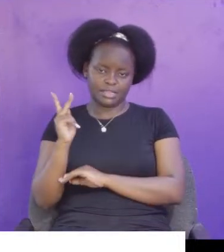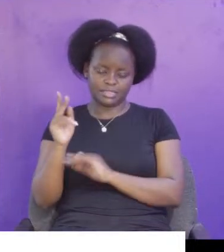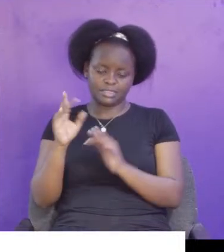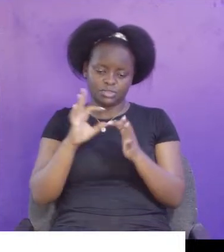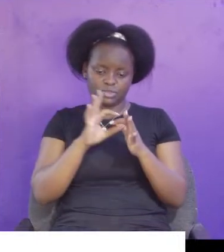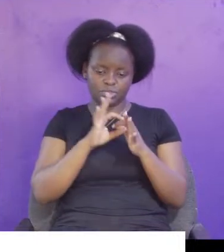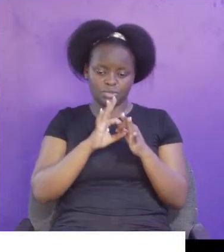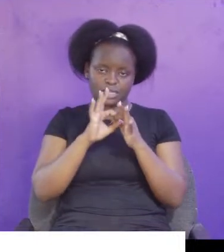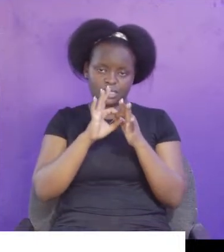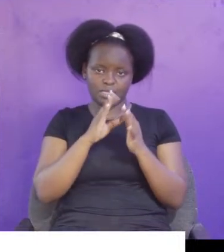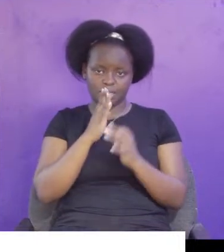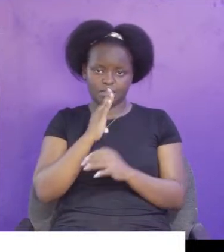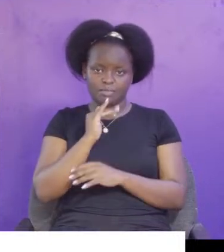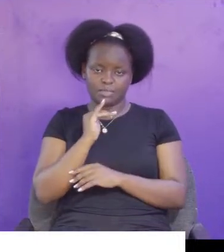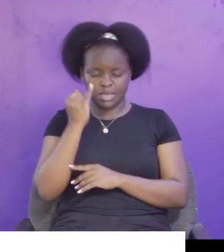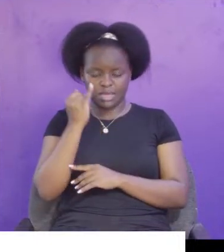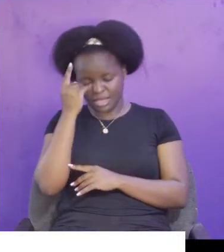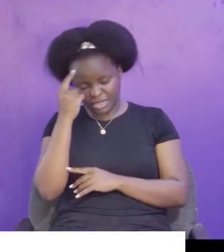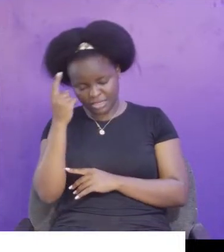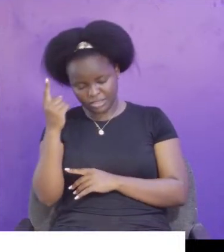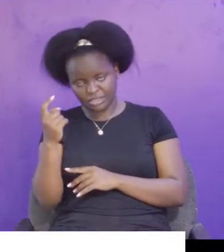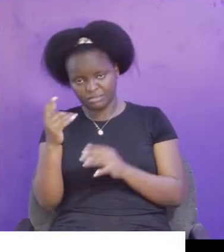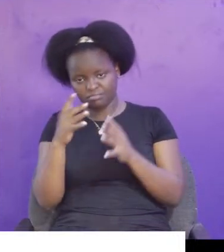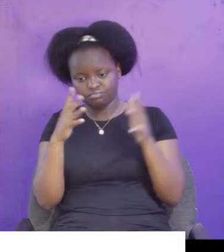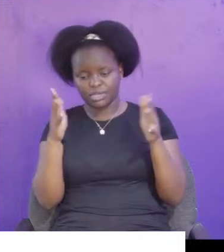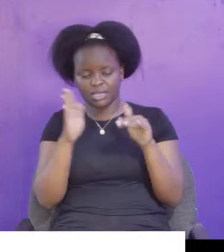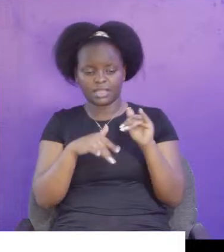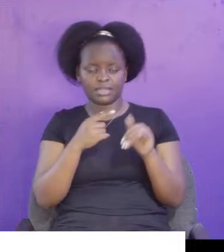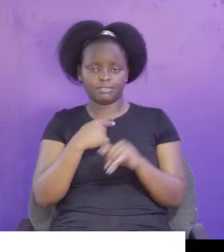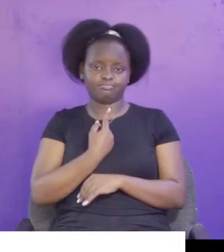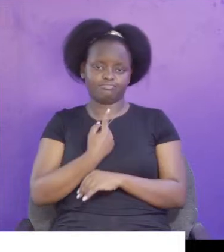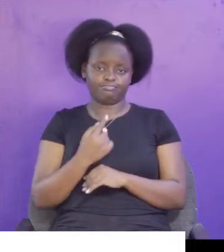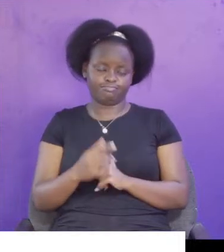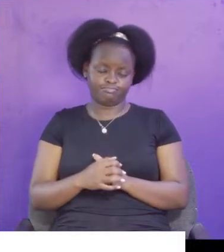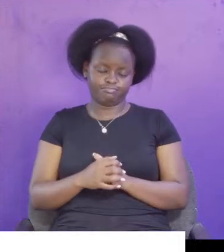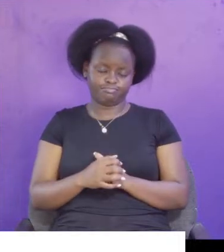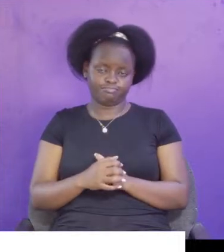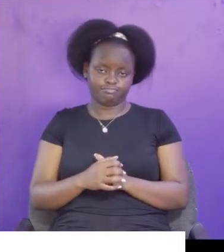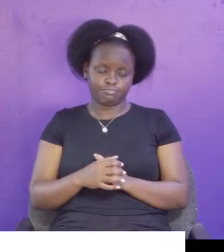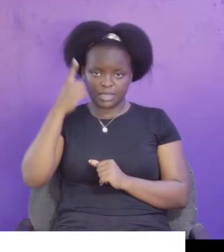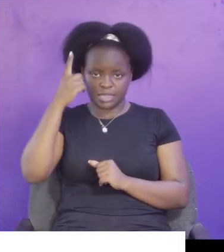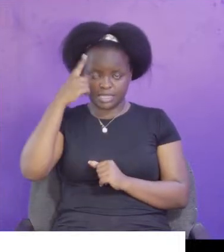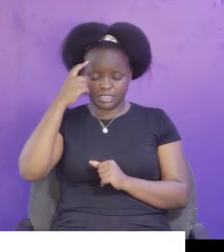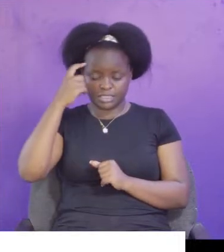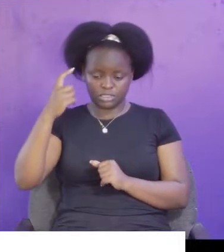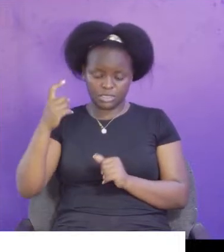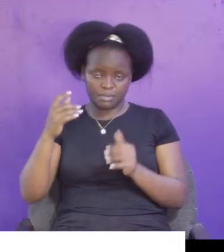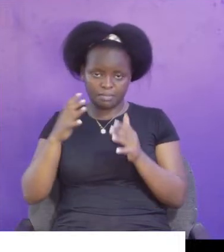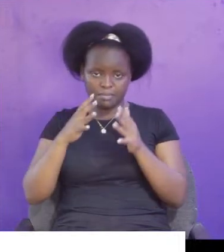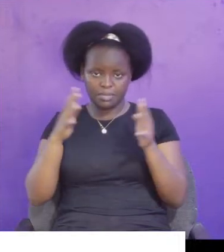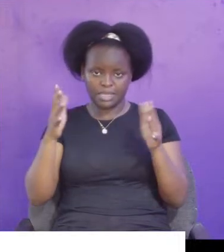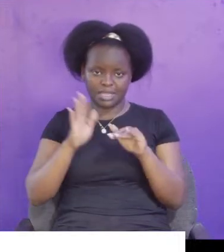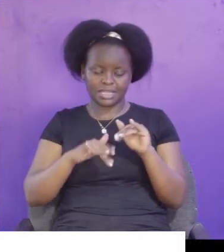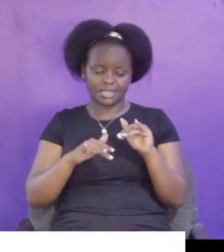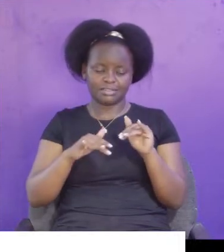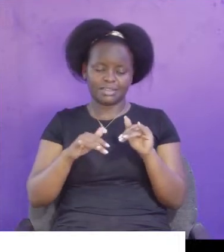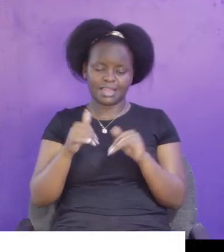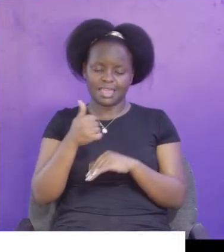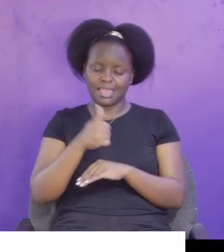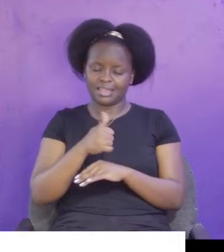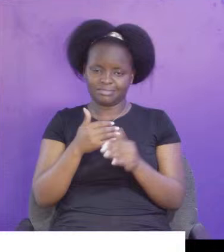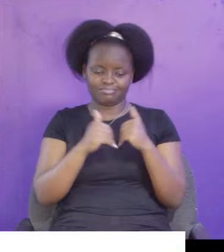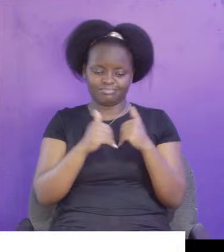by a dream greater than ourselves, a dream bigger than any partisan divide, a